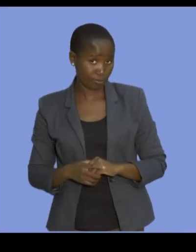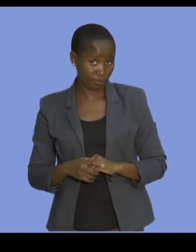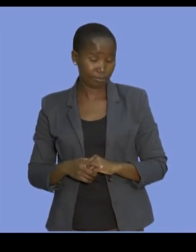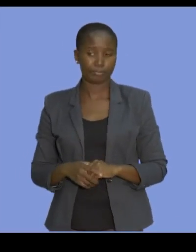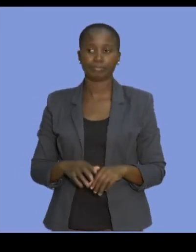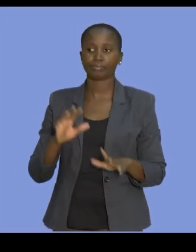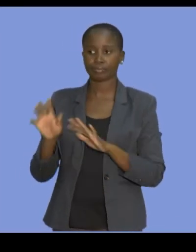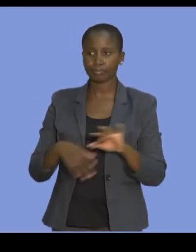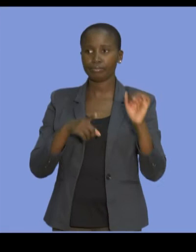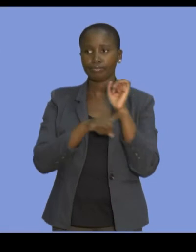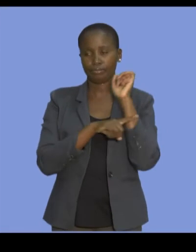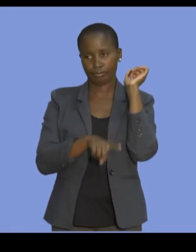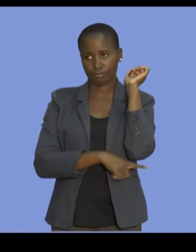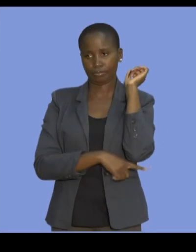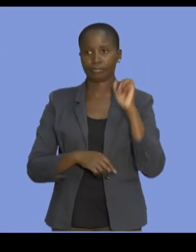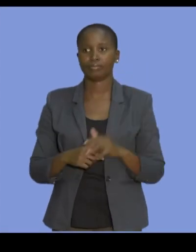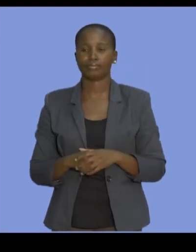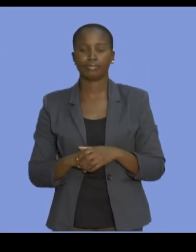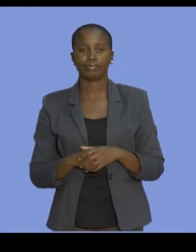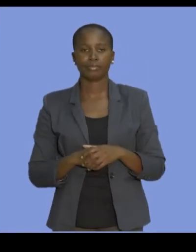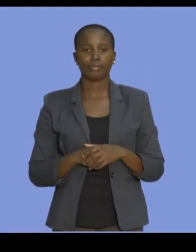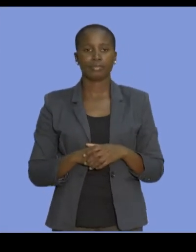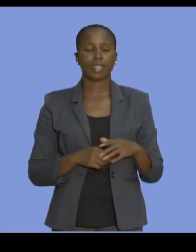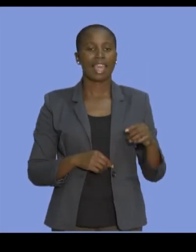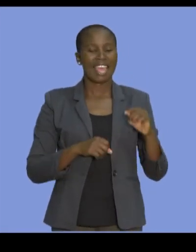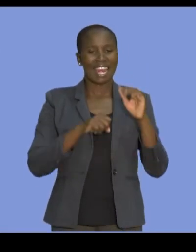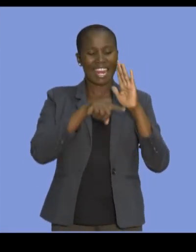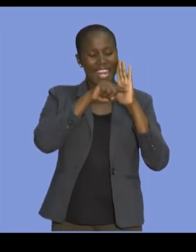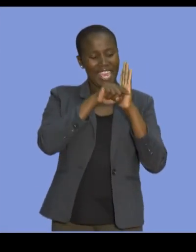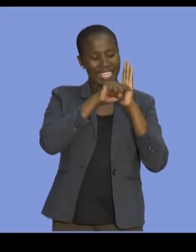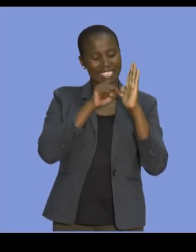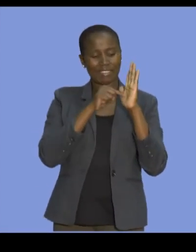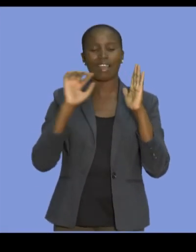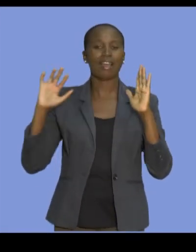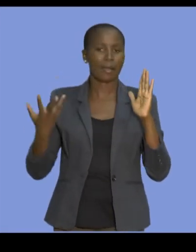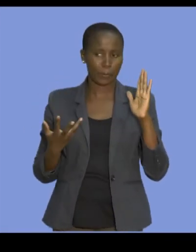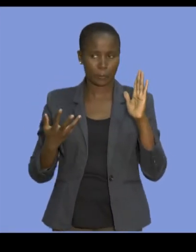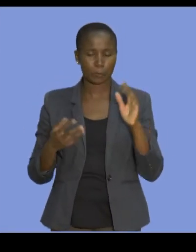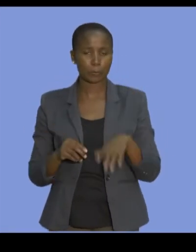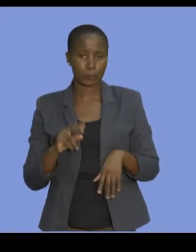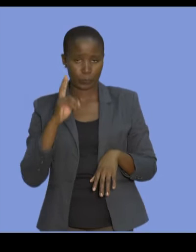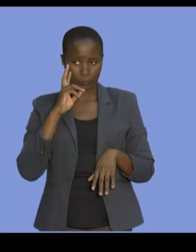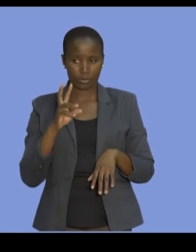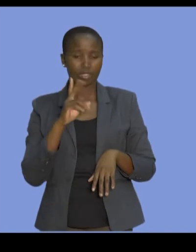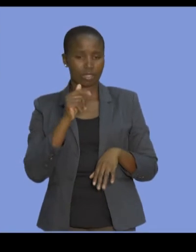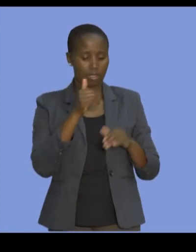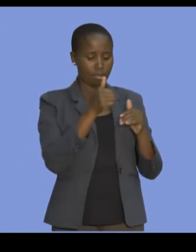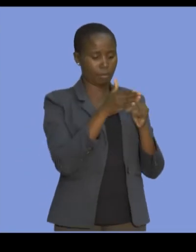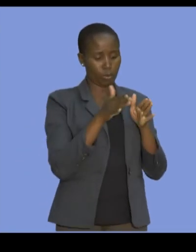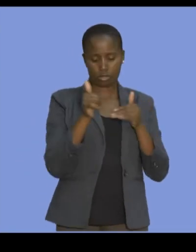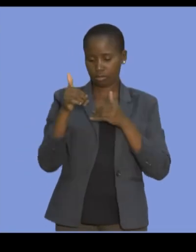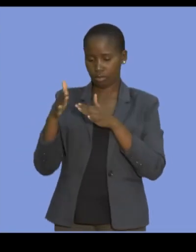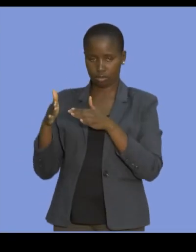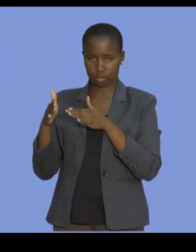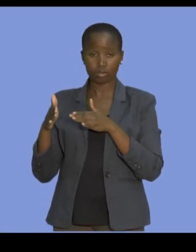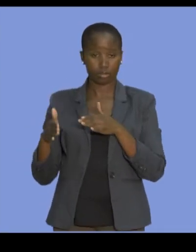Lastly, negative skewed. You can see is the box after the median.